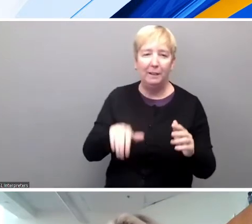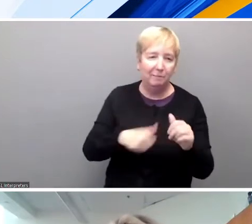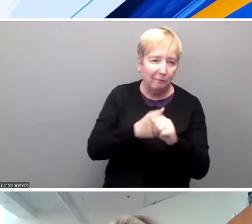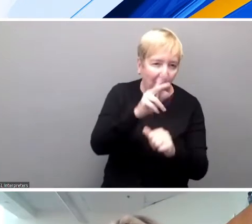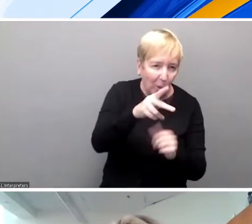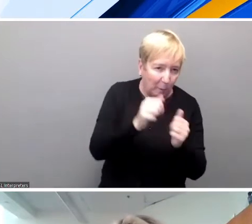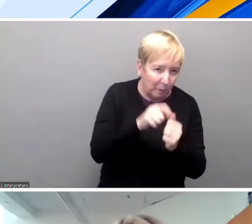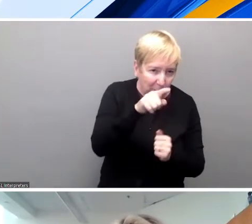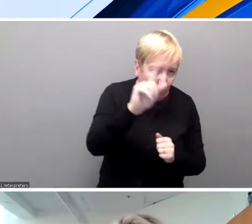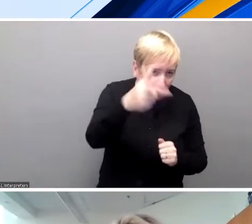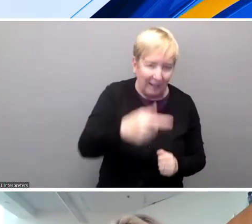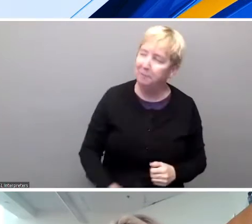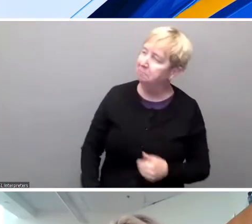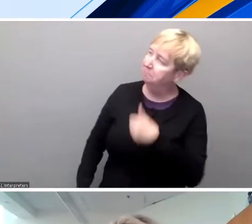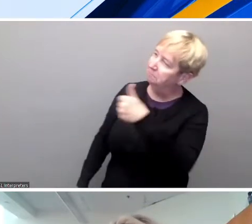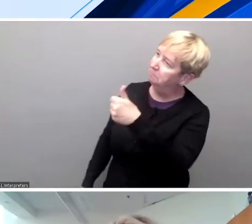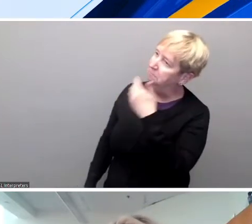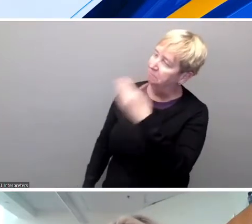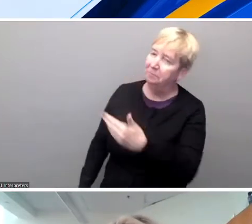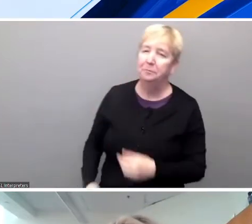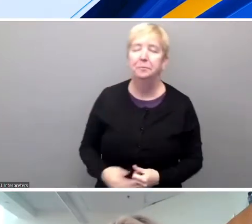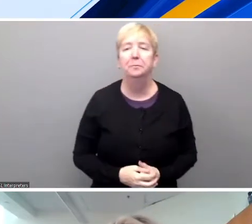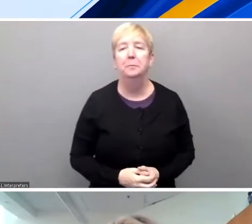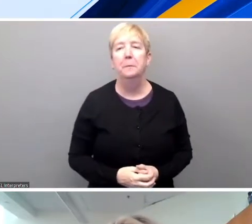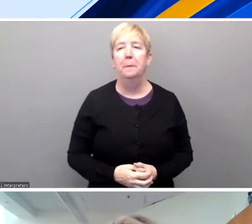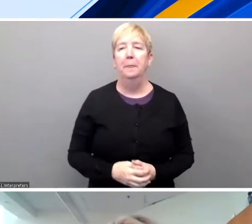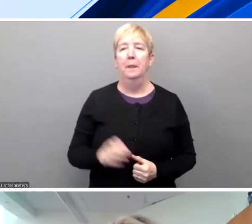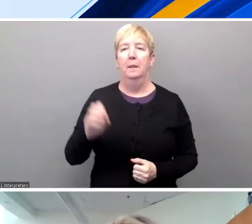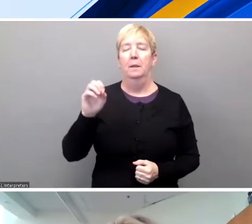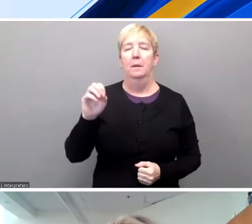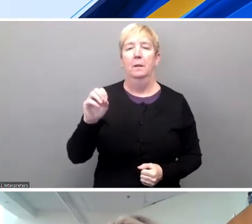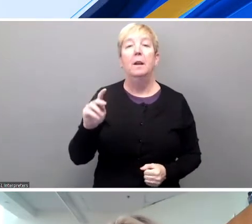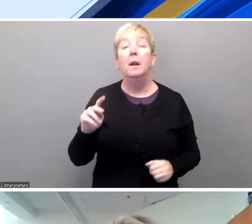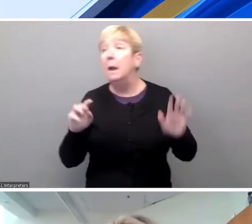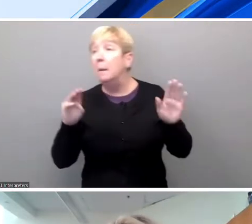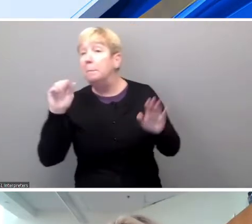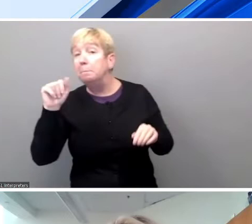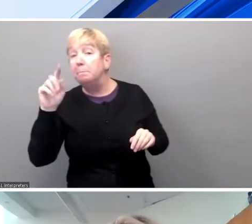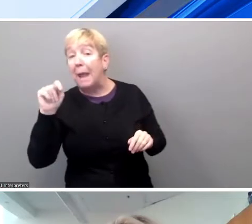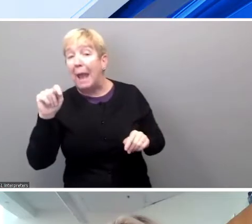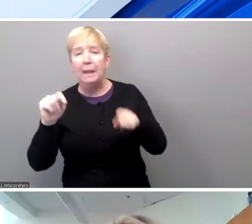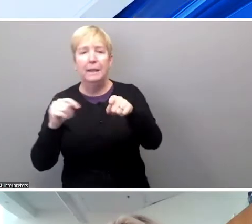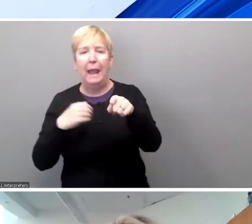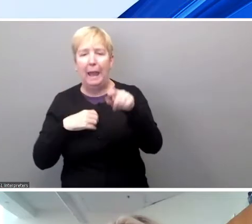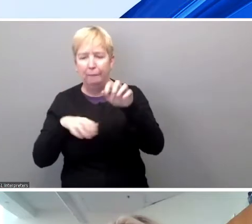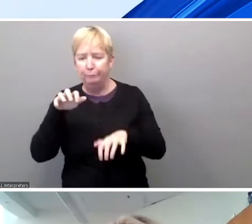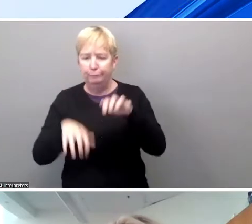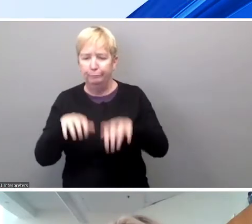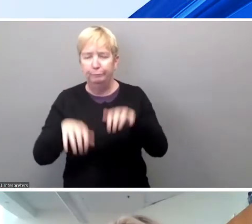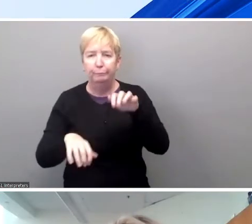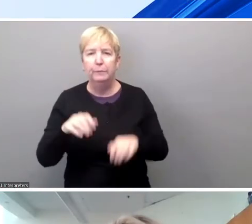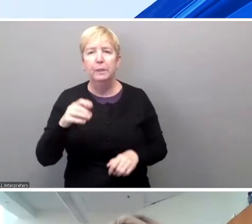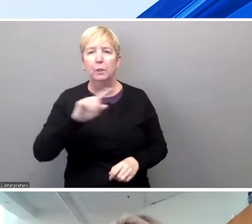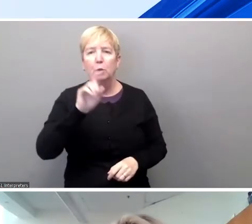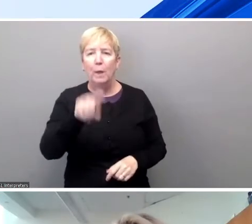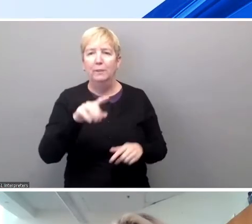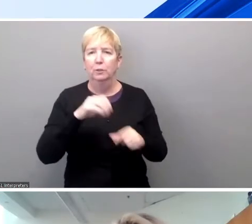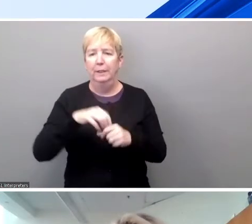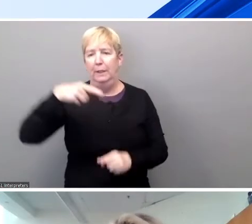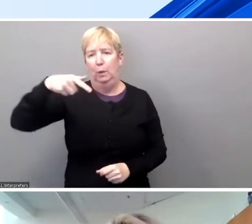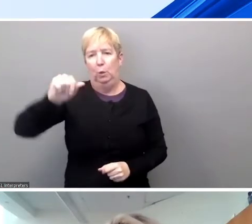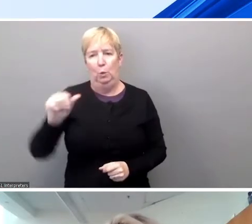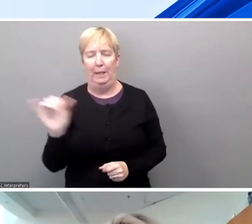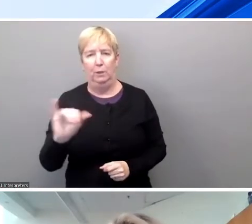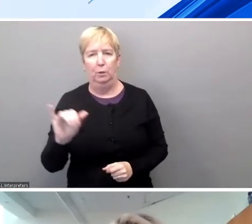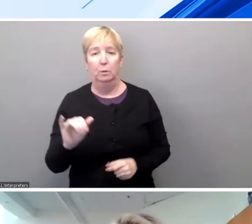you. All right. Matt, Last there is a question. question in the Q&A. I took care of one of them, but you want me to do